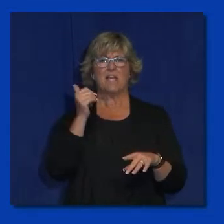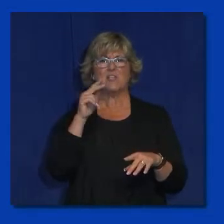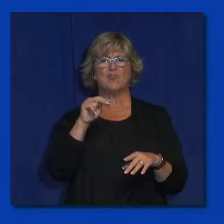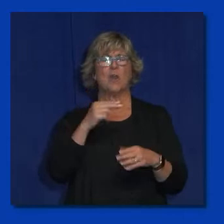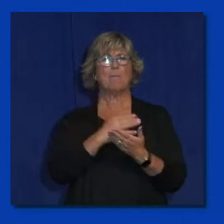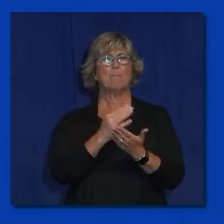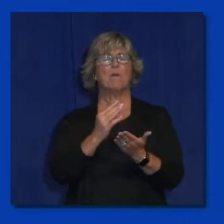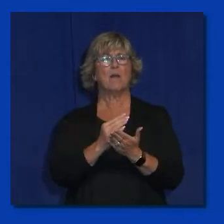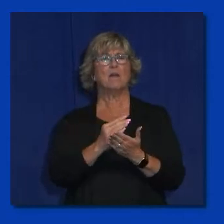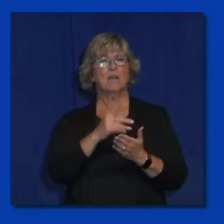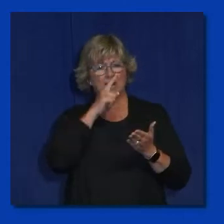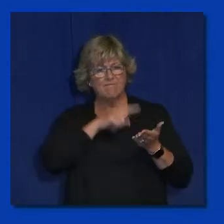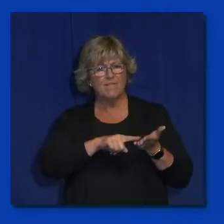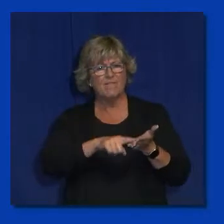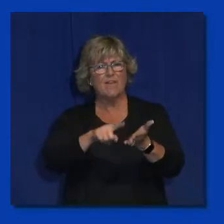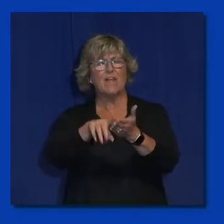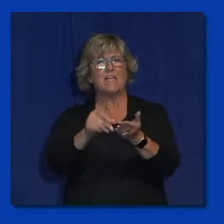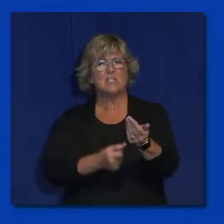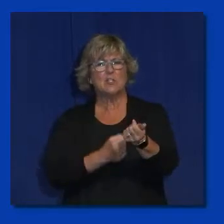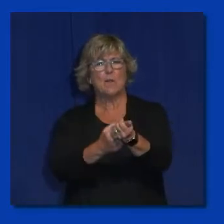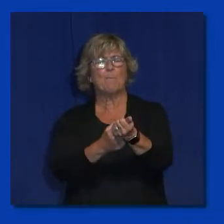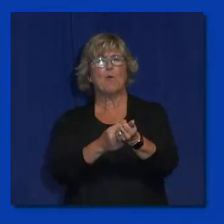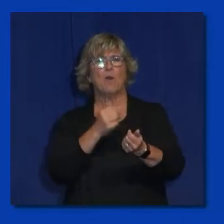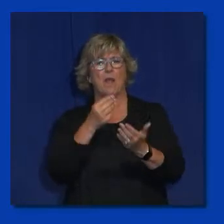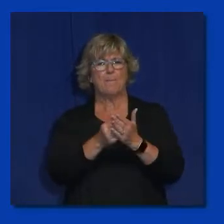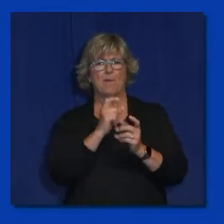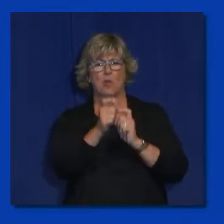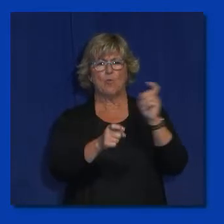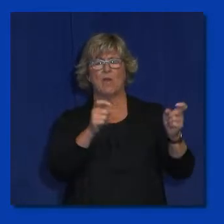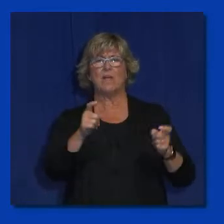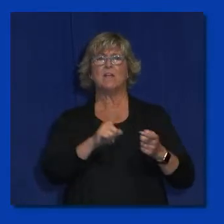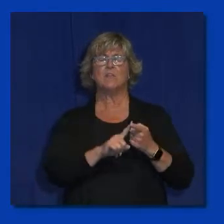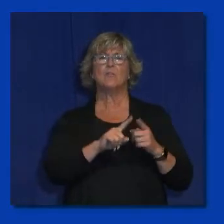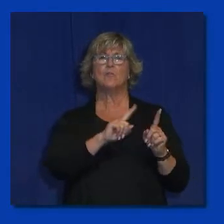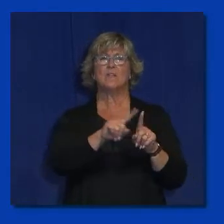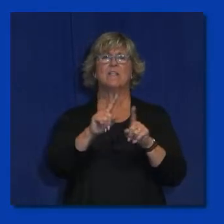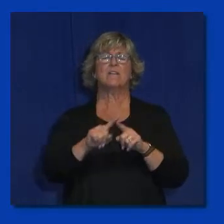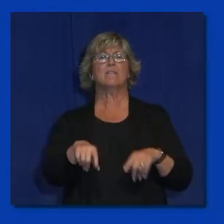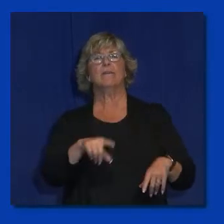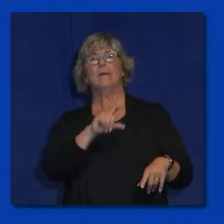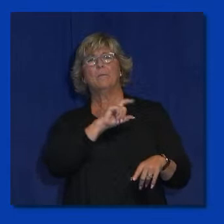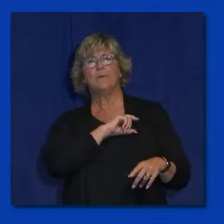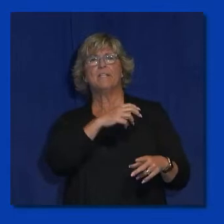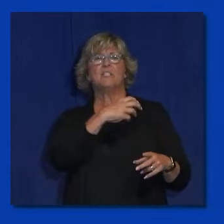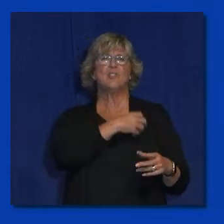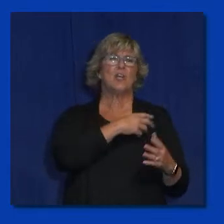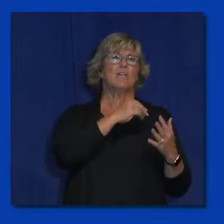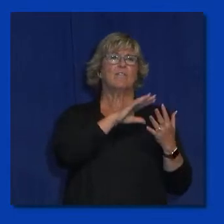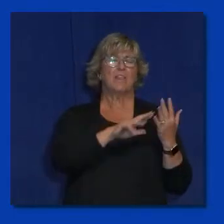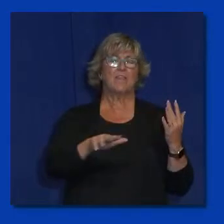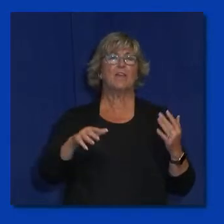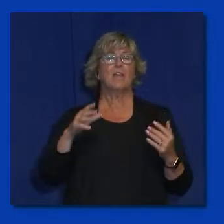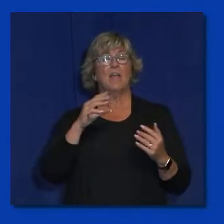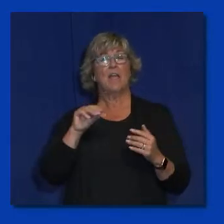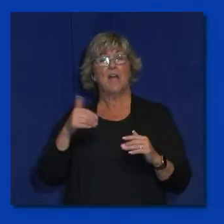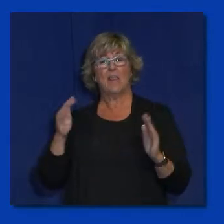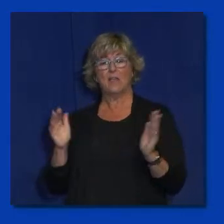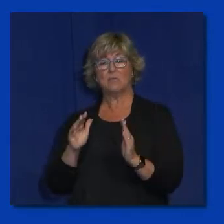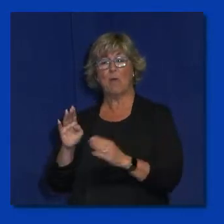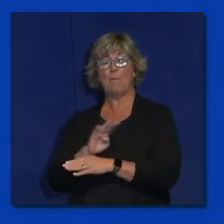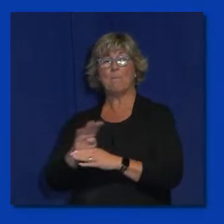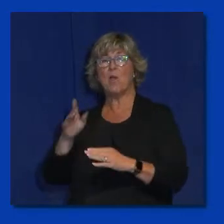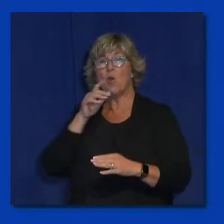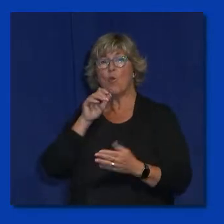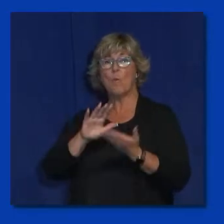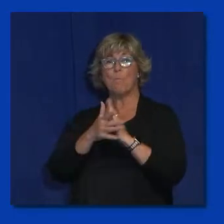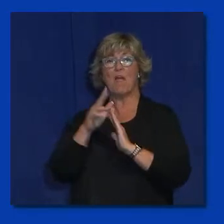the investigation and prosecution support and grants to local law enforcement agencies and support for small businesses that are victimized. And as a small business